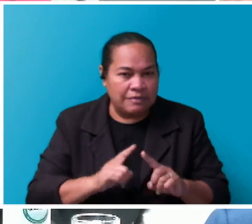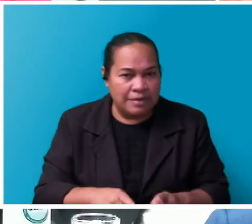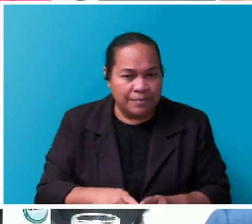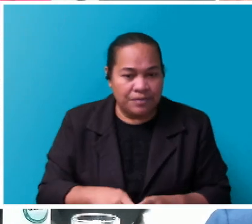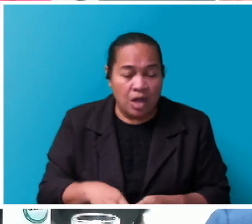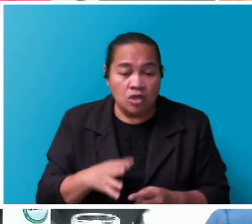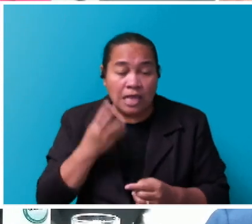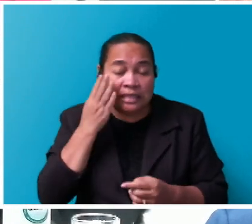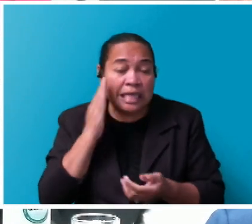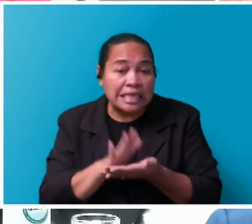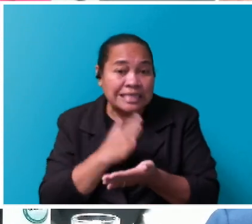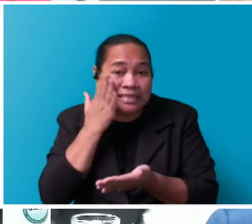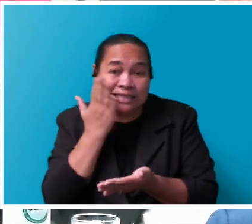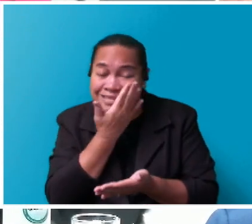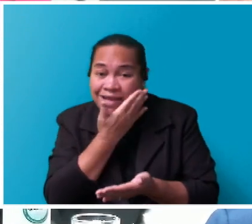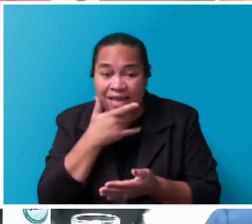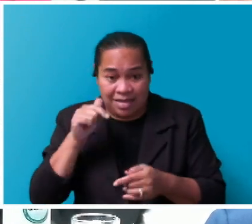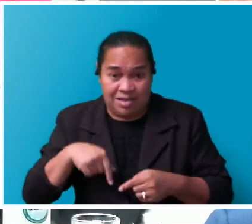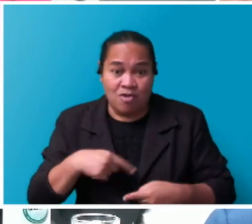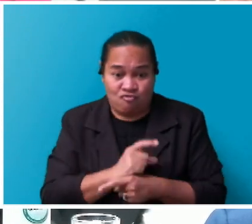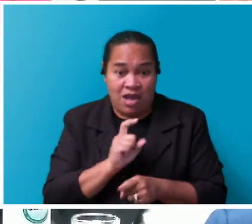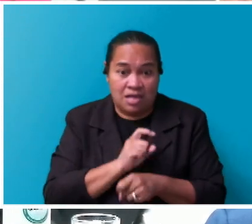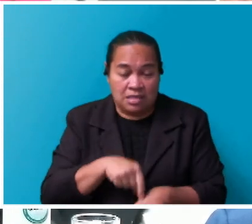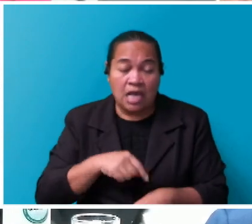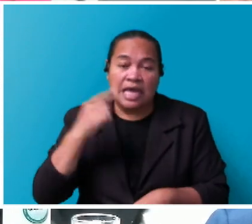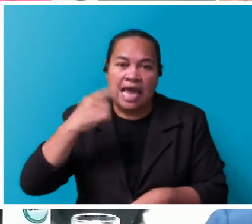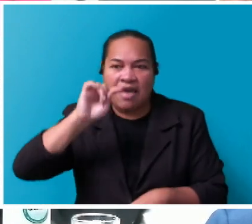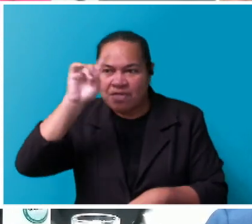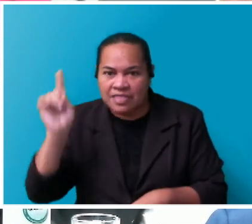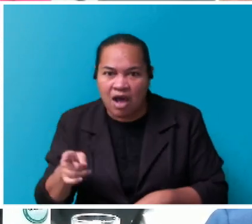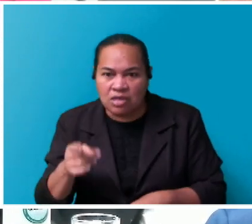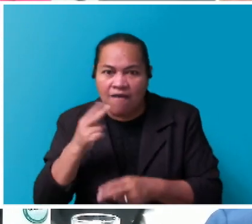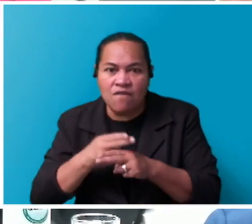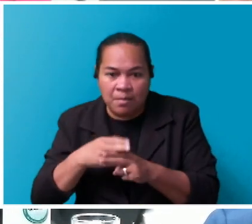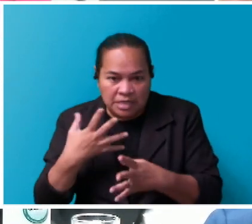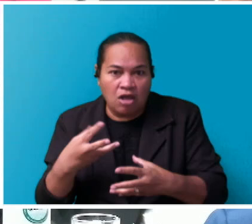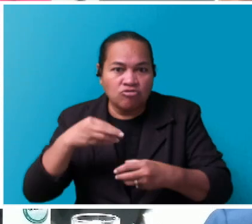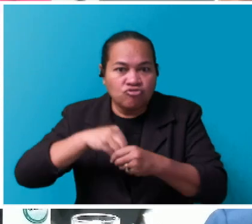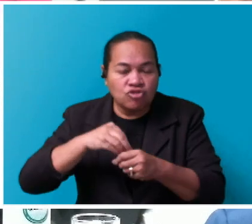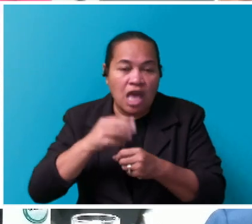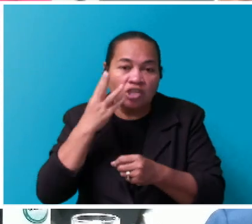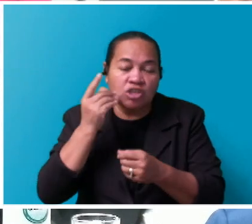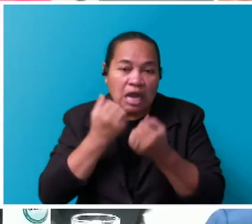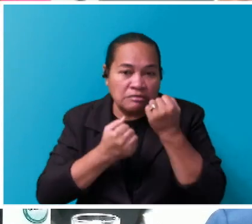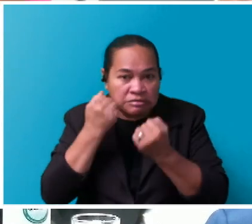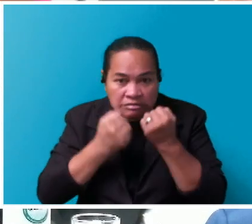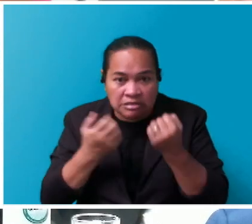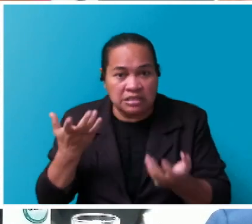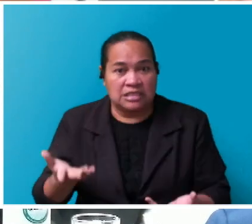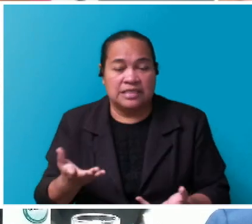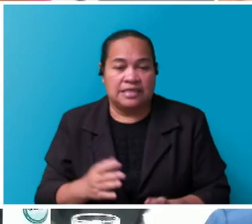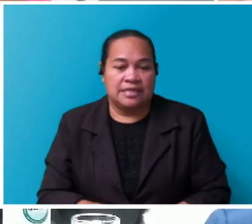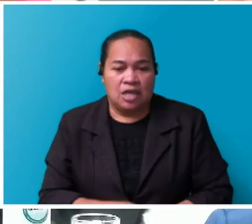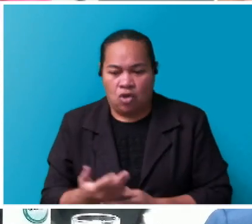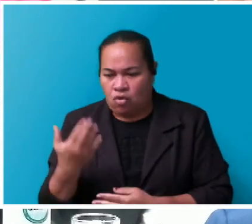skincare value chains, and approximately 11,000 farmers are engaged in the sugarcane industry. A